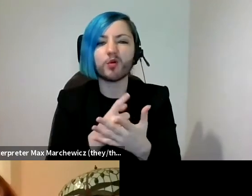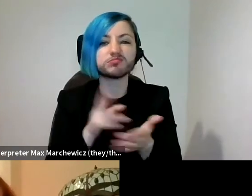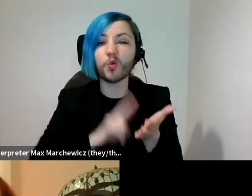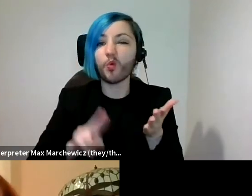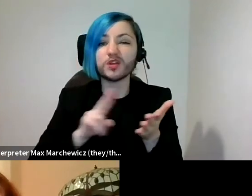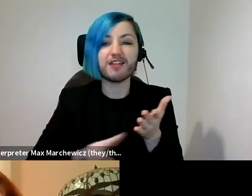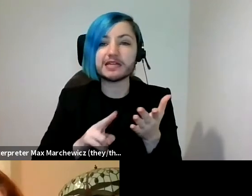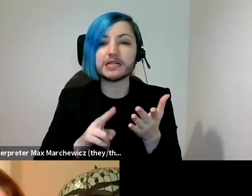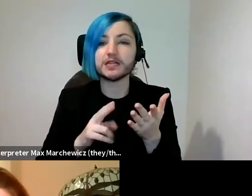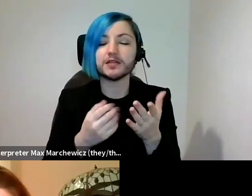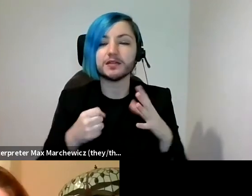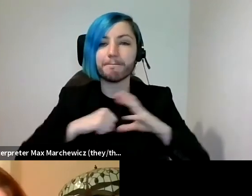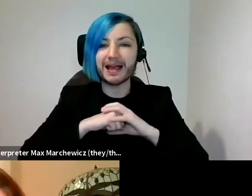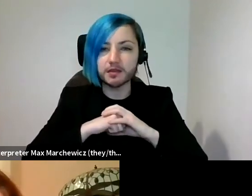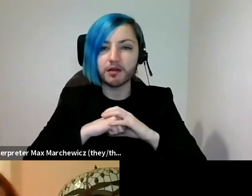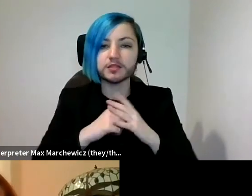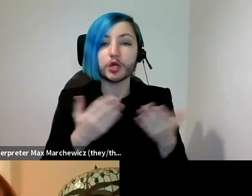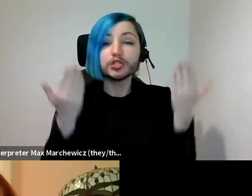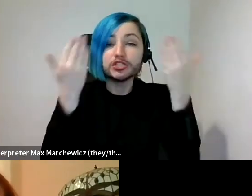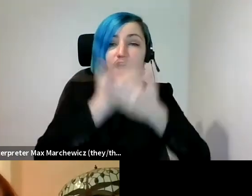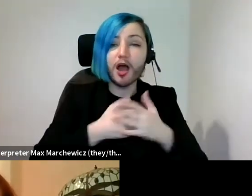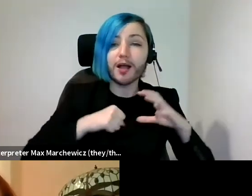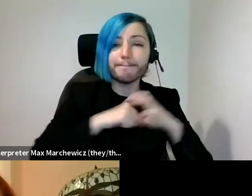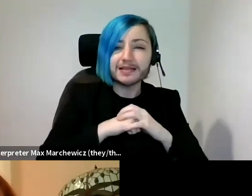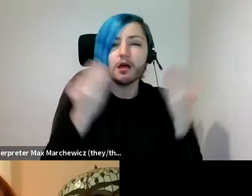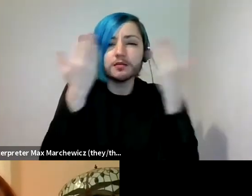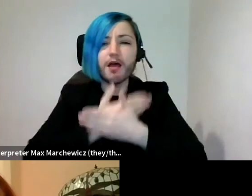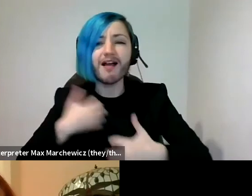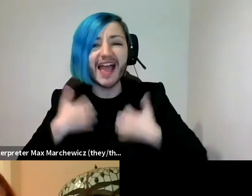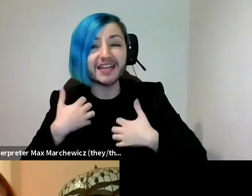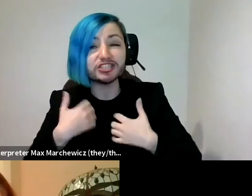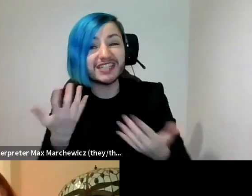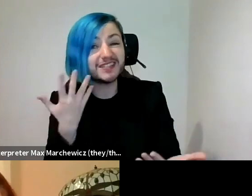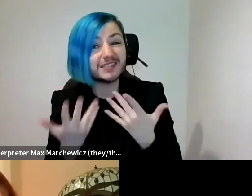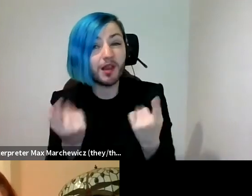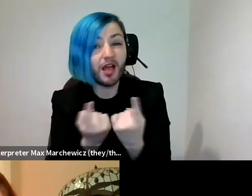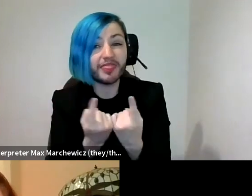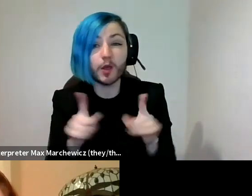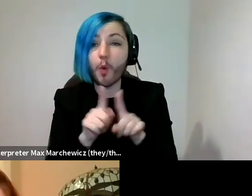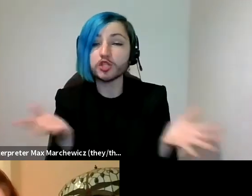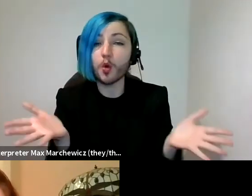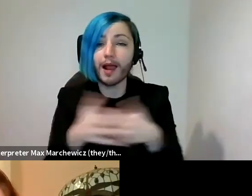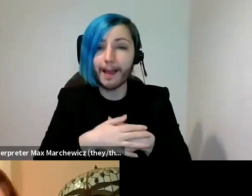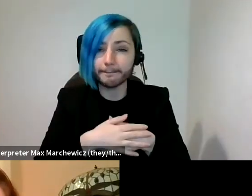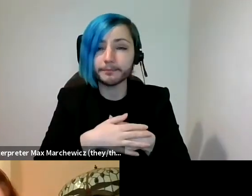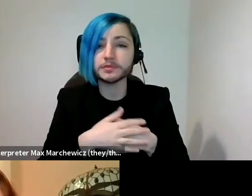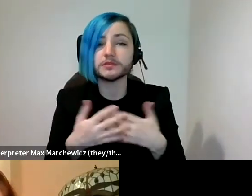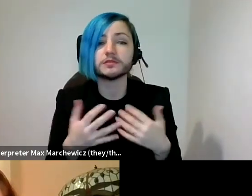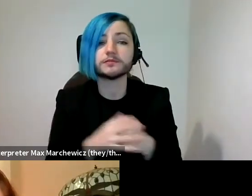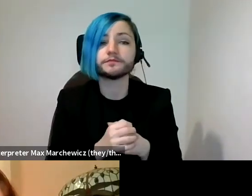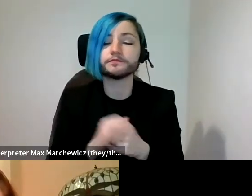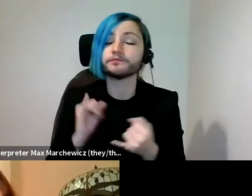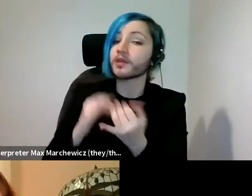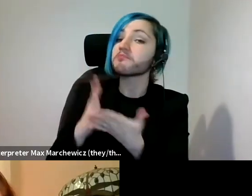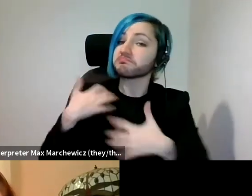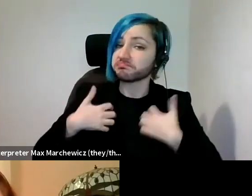Yeah. Does dark matter or dark energy do similar things? Does that collapse also? So it's very interesting.